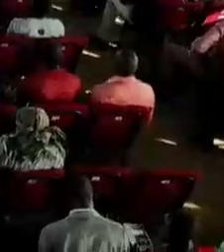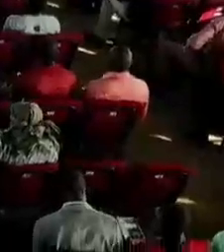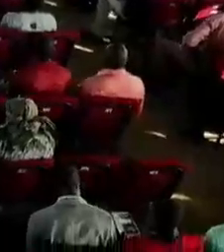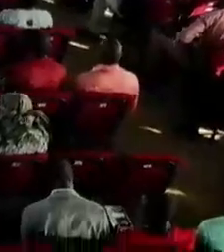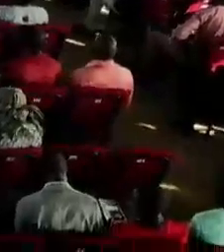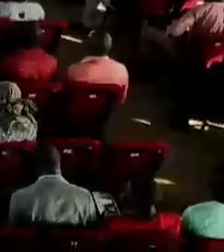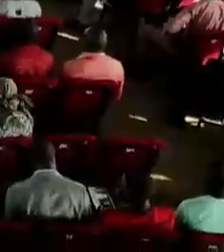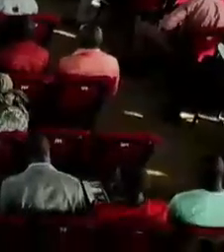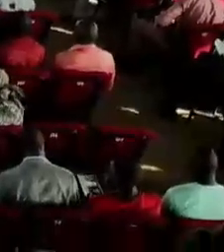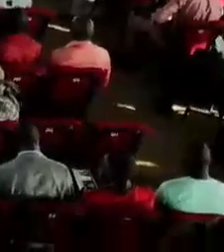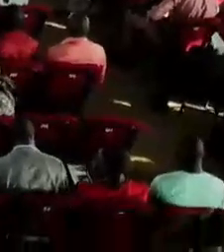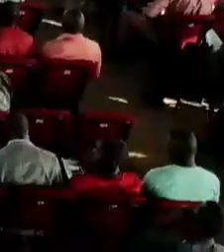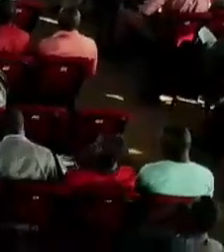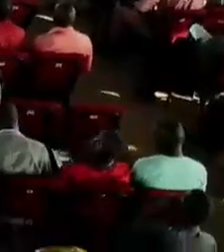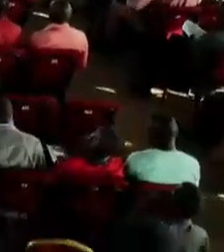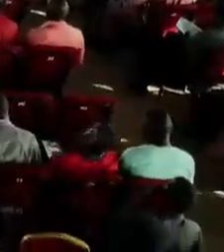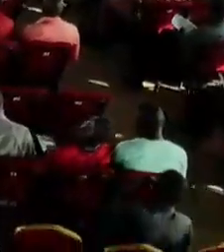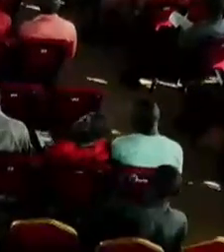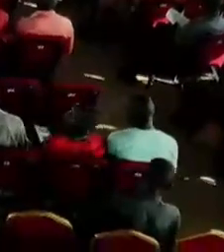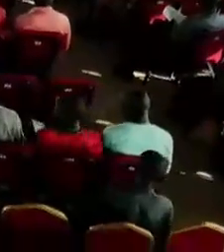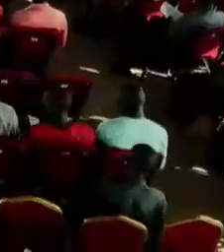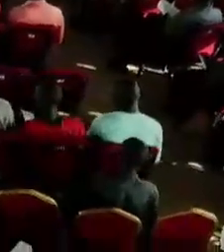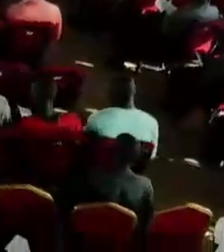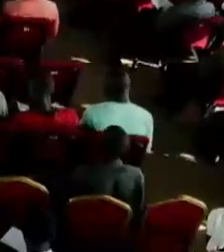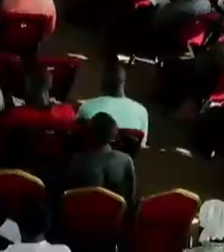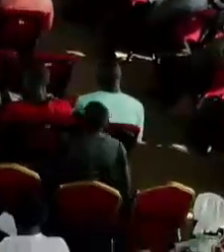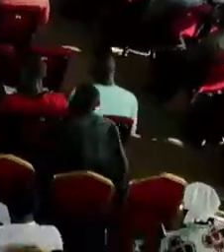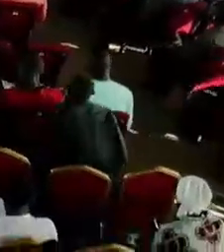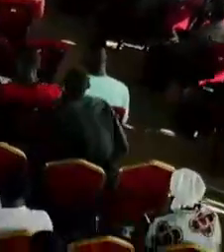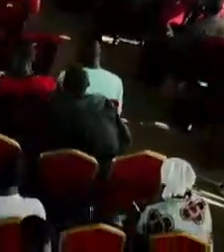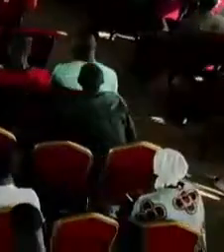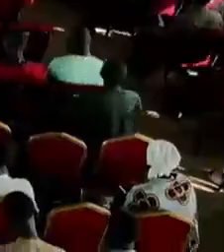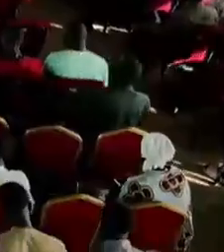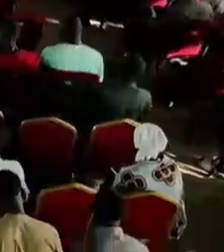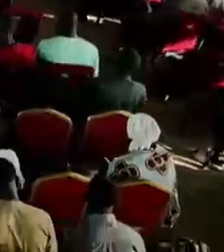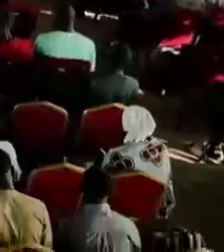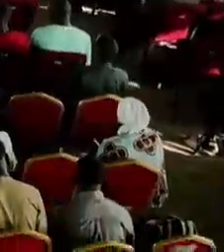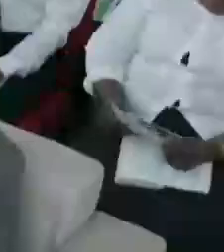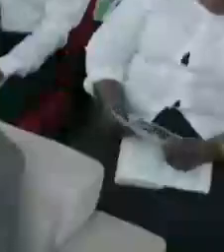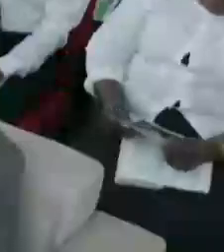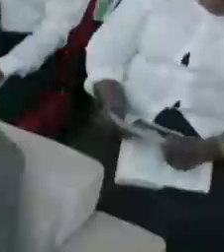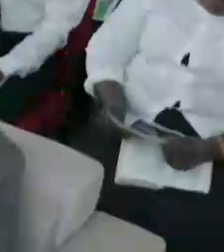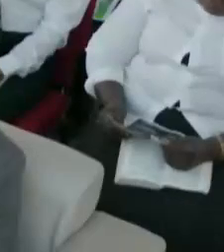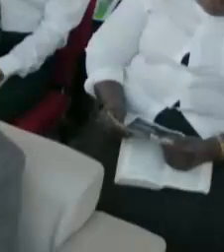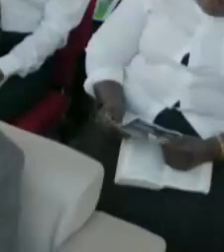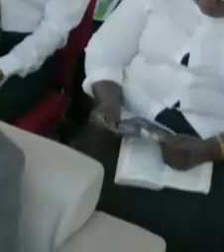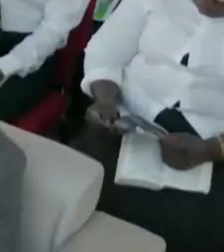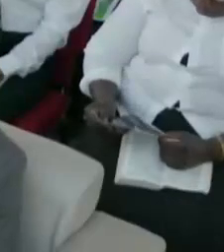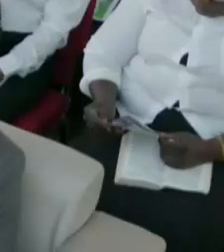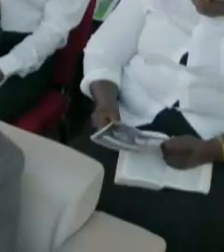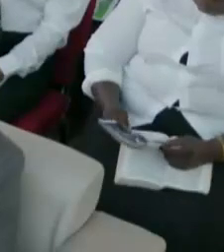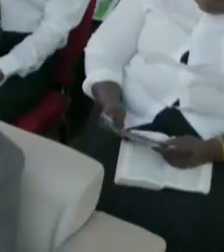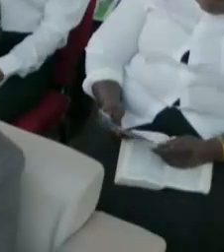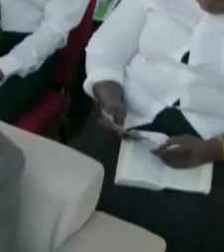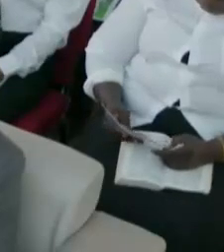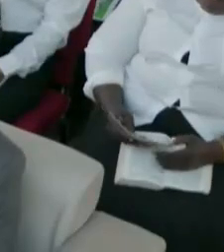something. We're to do something. We're not in the ministry just for the position. We're not in the ministry just for